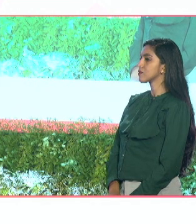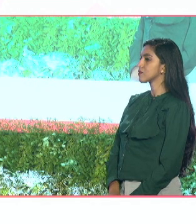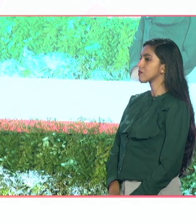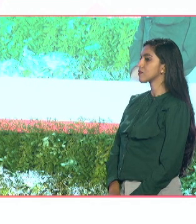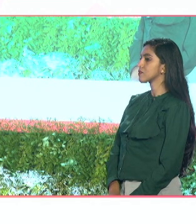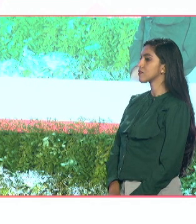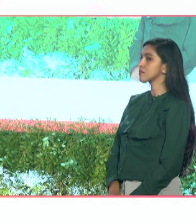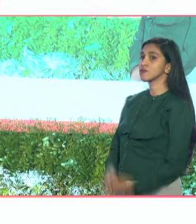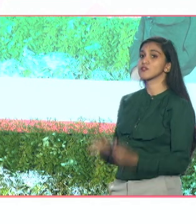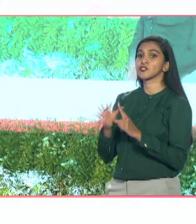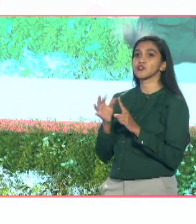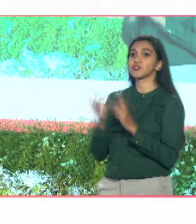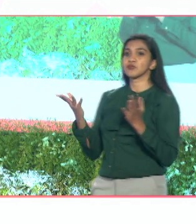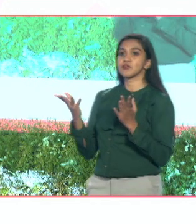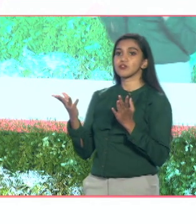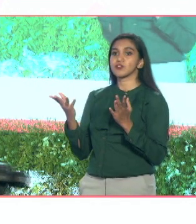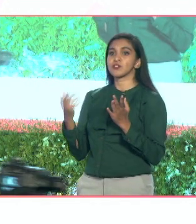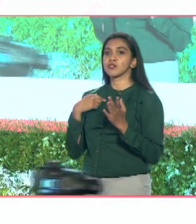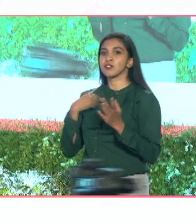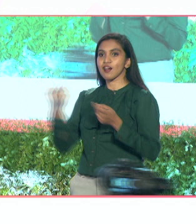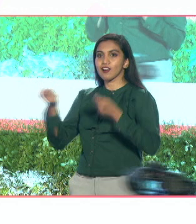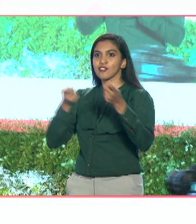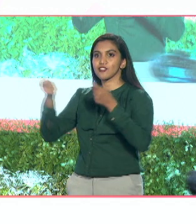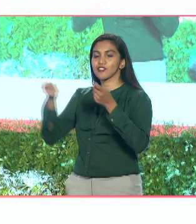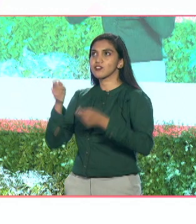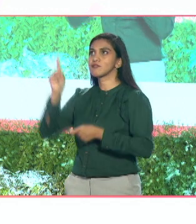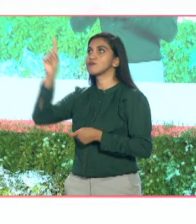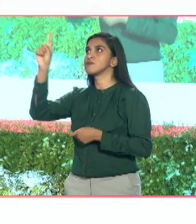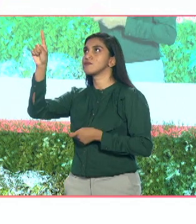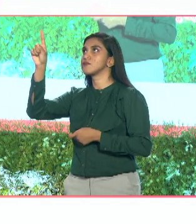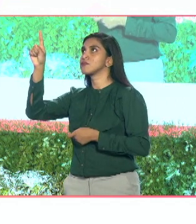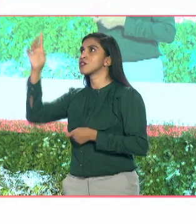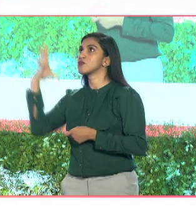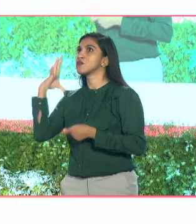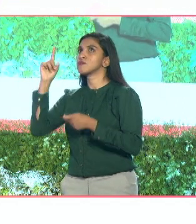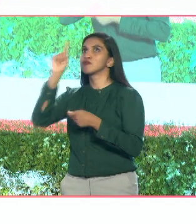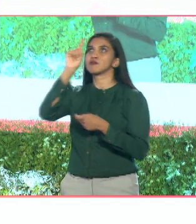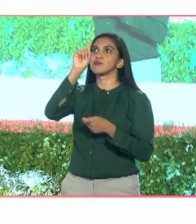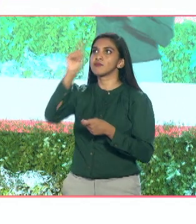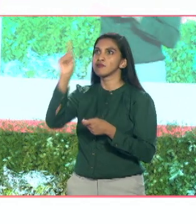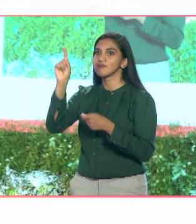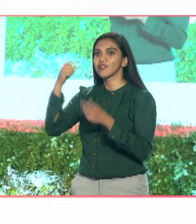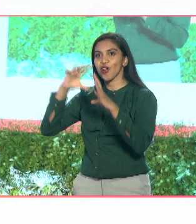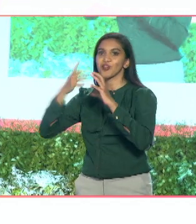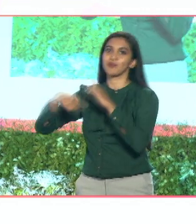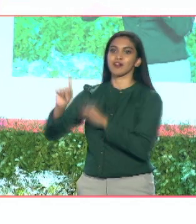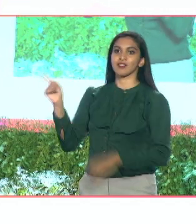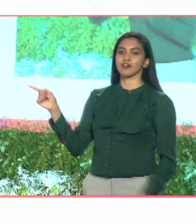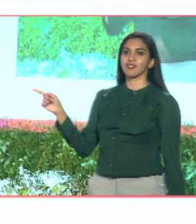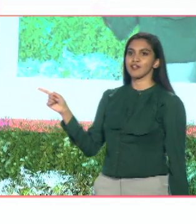so what I did, I went to a particular place, waited for a second, and it automatically clicked. And if I want